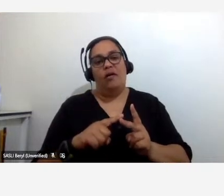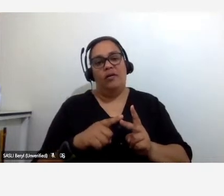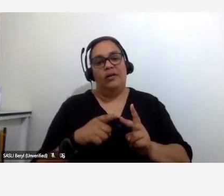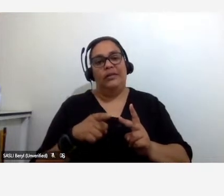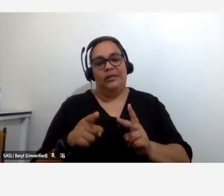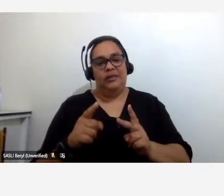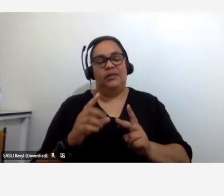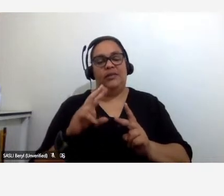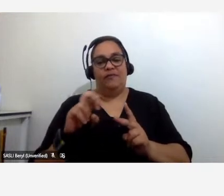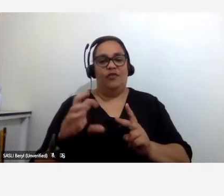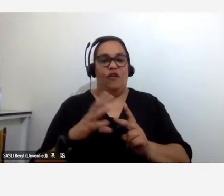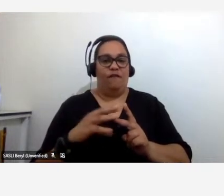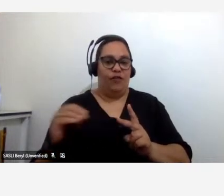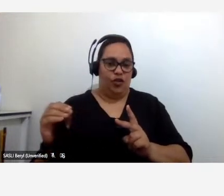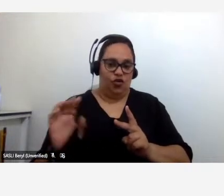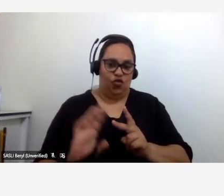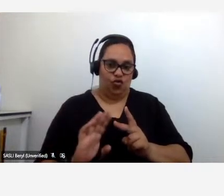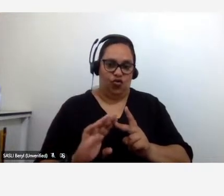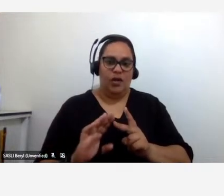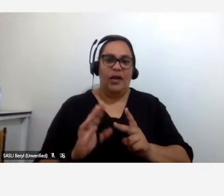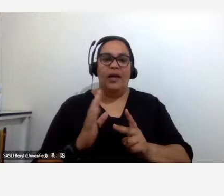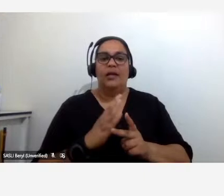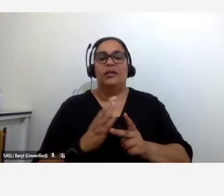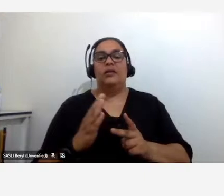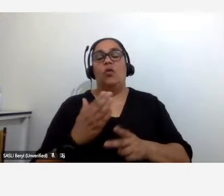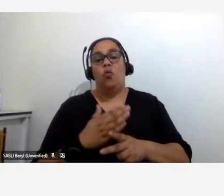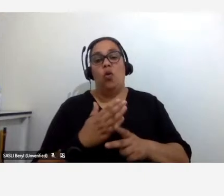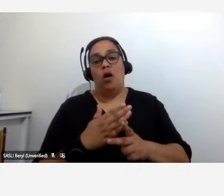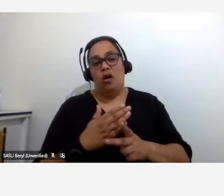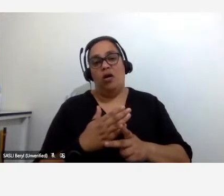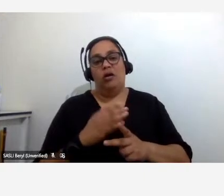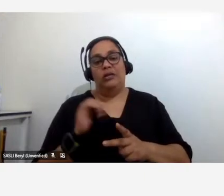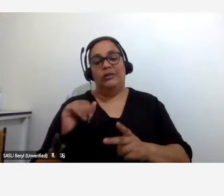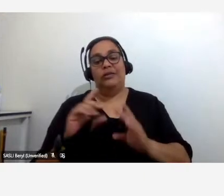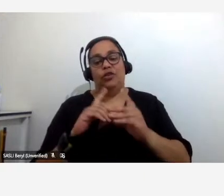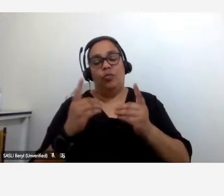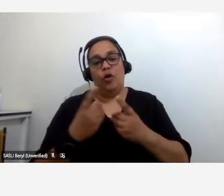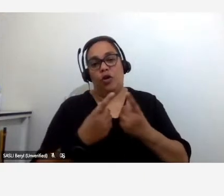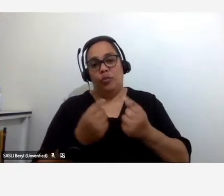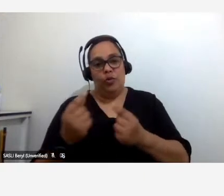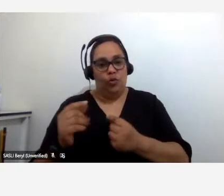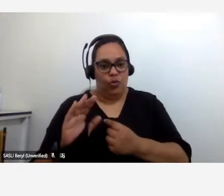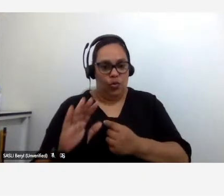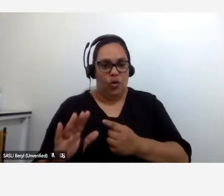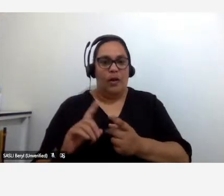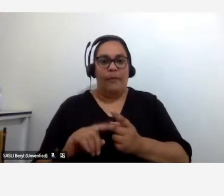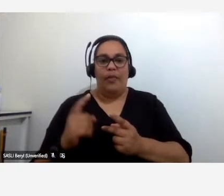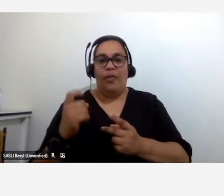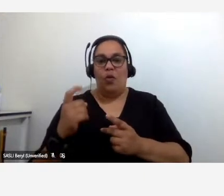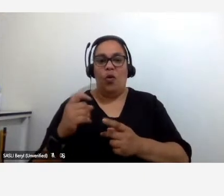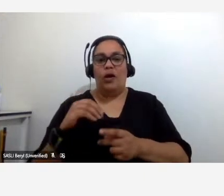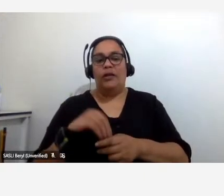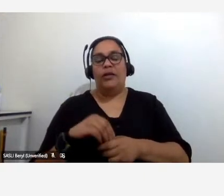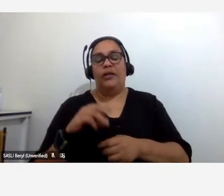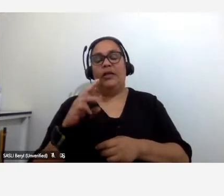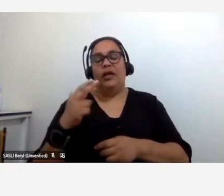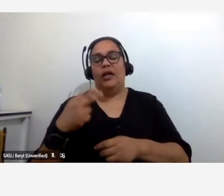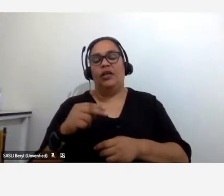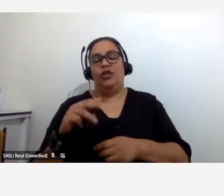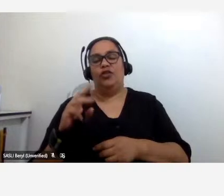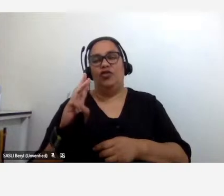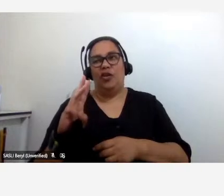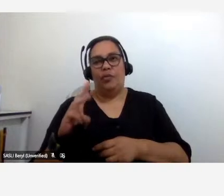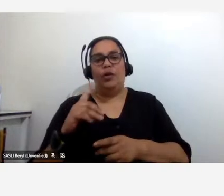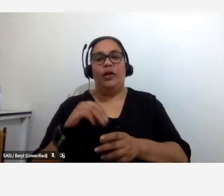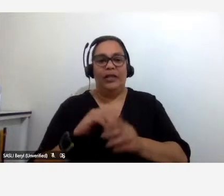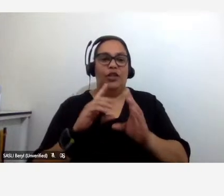been concluded, and some work that the department is doing there. The one is in HW. It's actually within